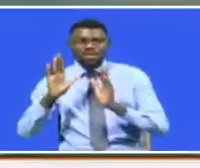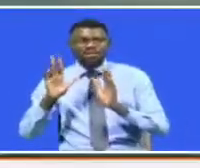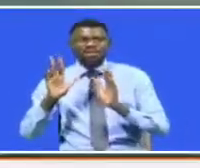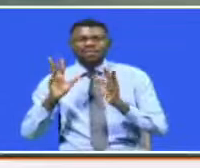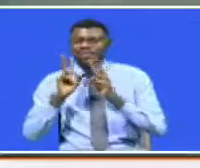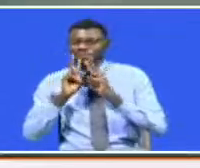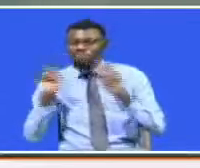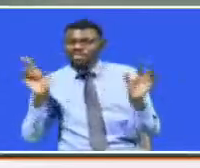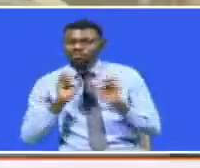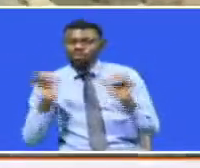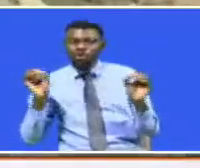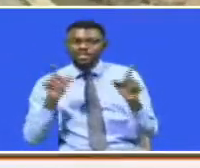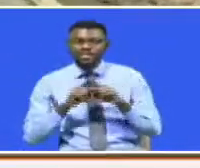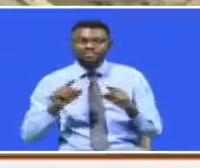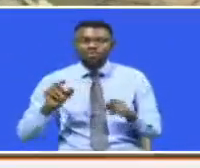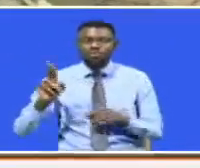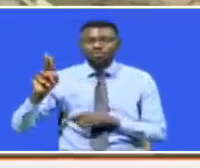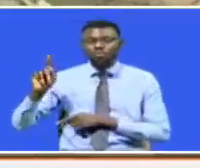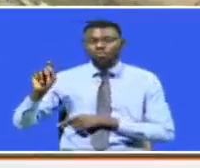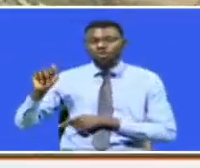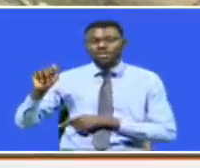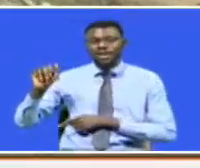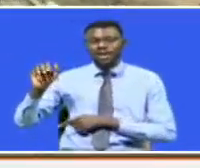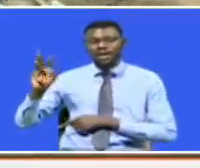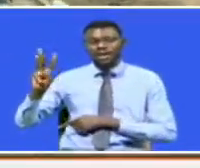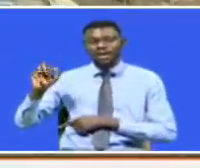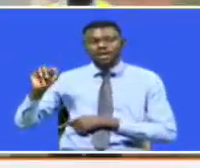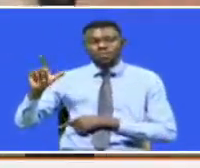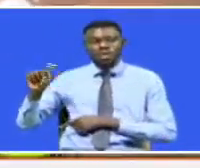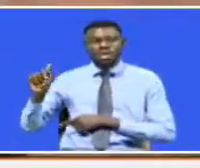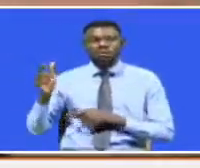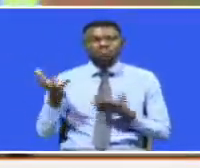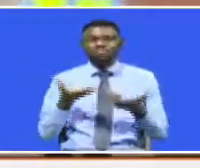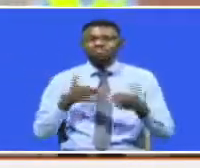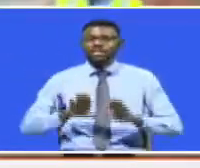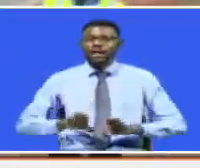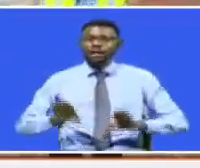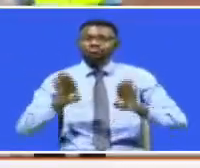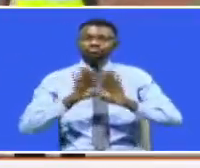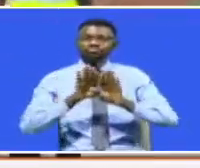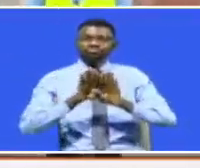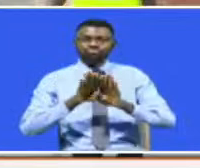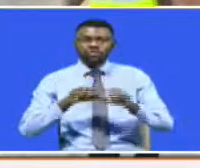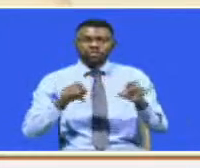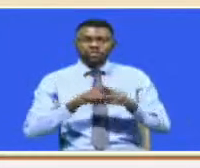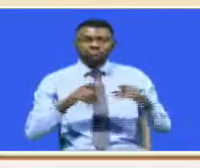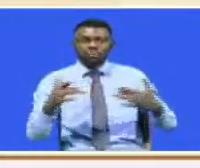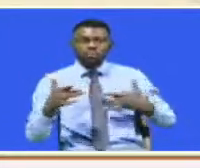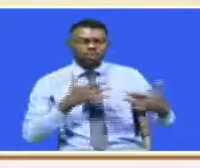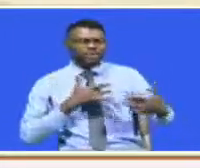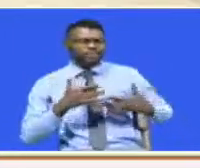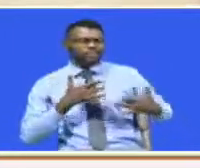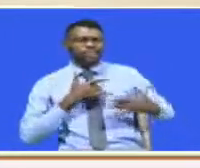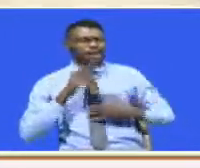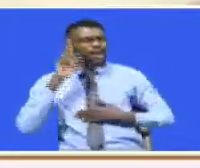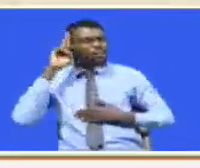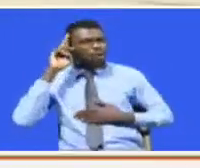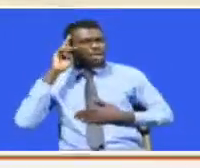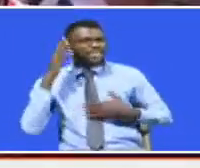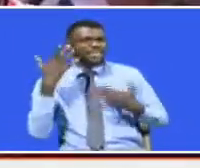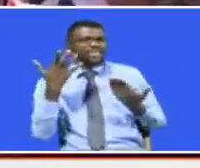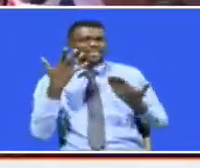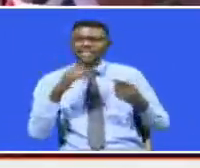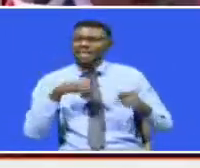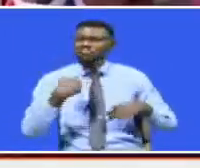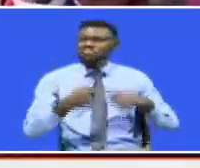some areas such as Utawala, some businesses remained closed. While adding their voice of concern on police brutality against